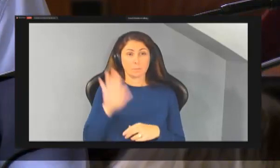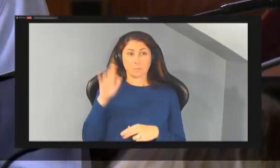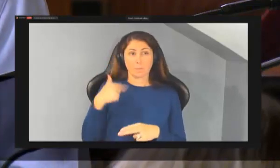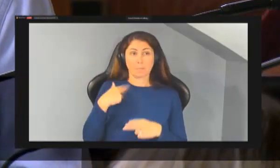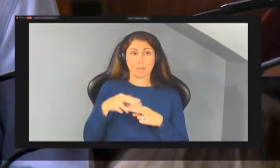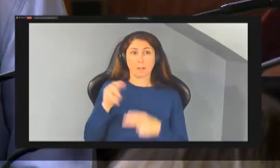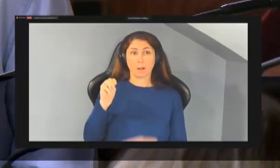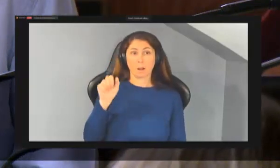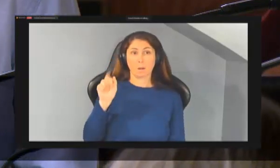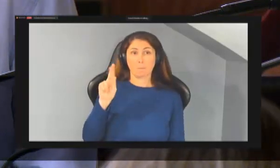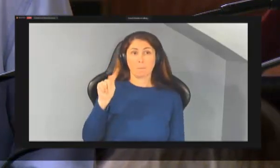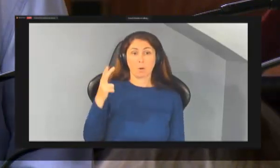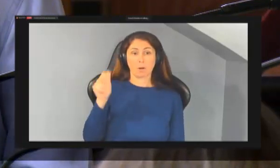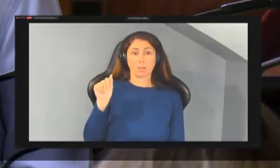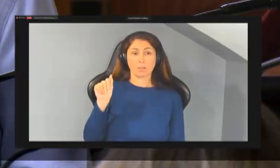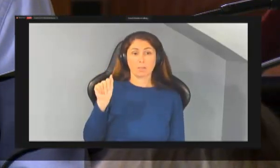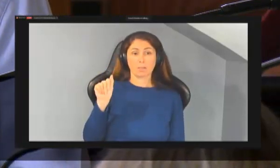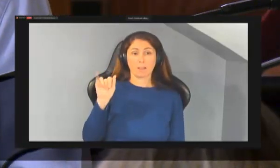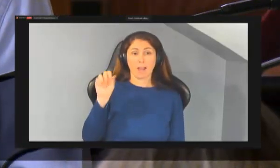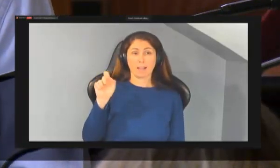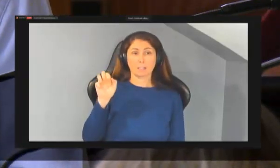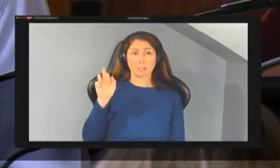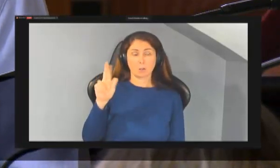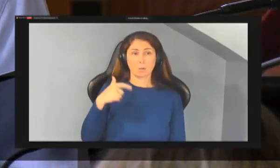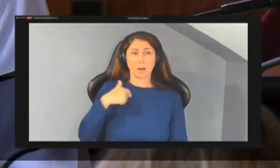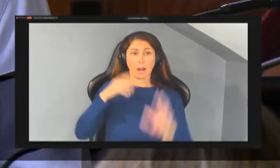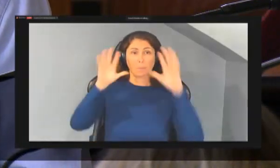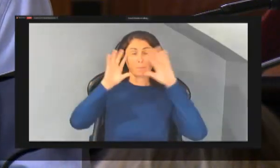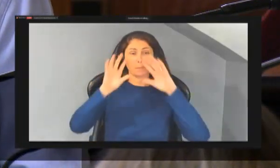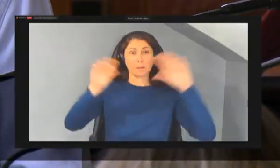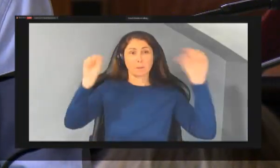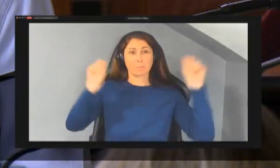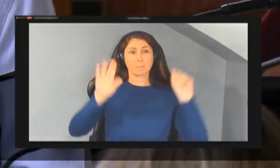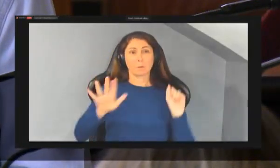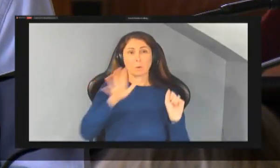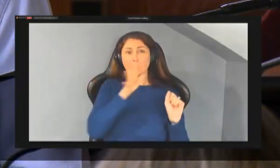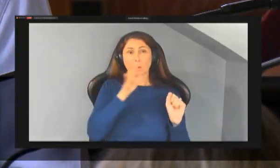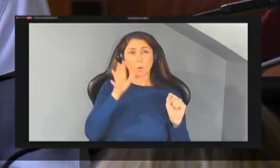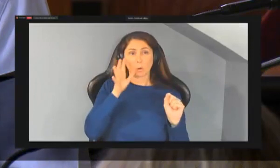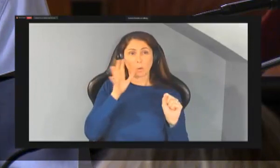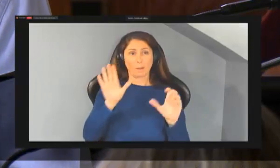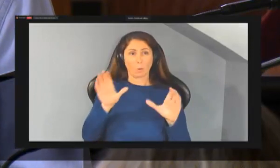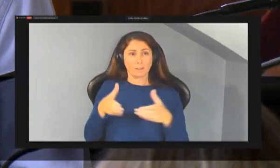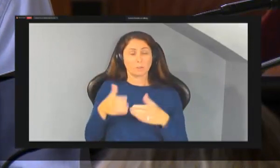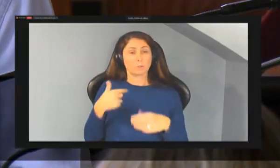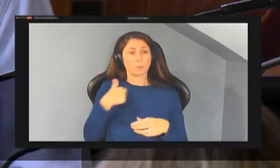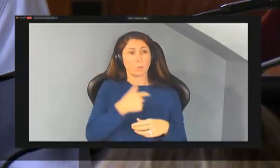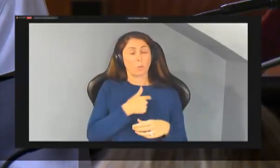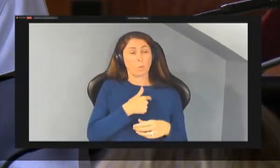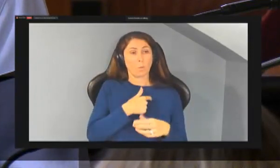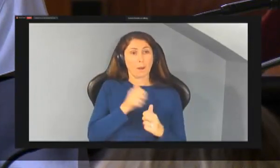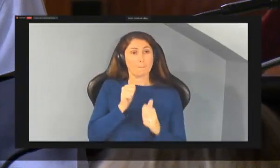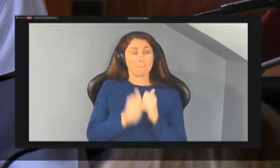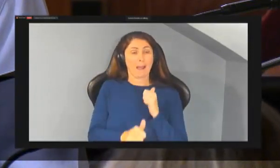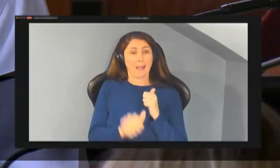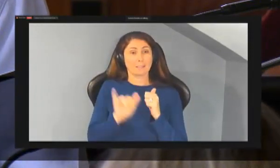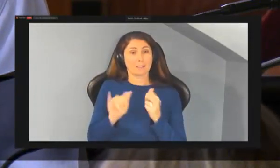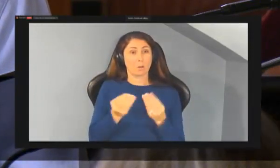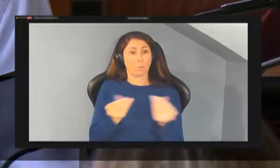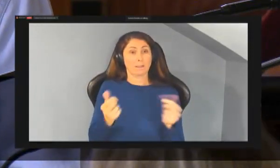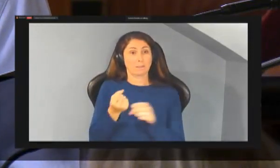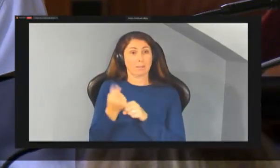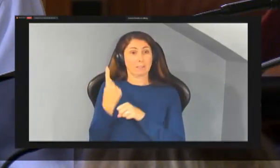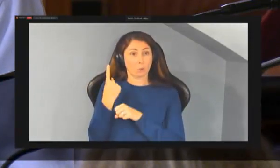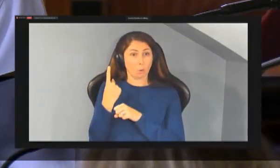Eisler. I'm the president of the Squirrel Hill Urban Coalition. Mm. And we passed a resolution a year ago